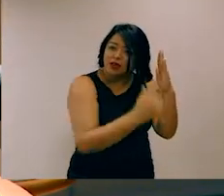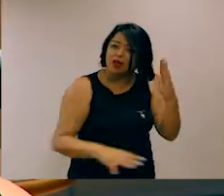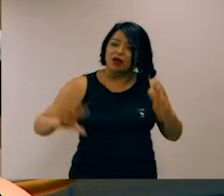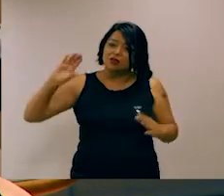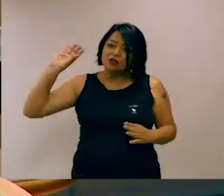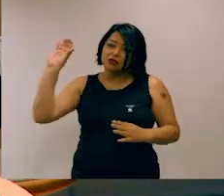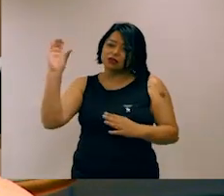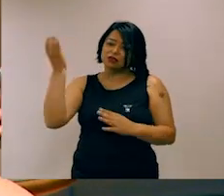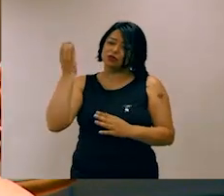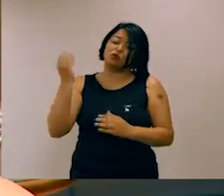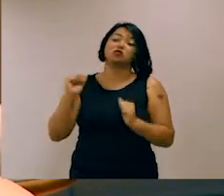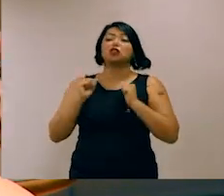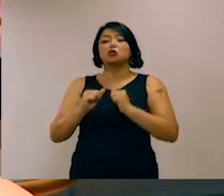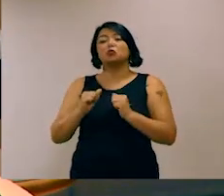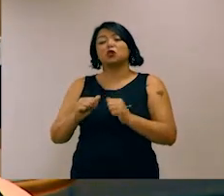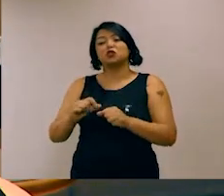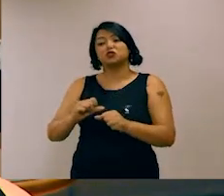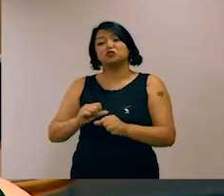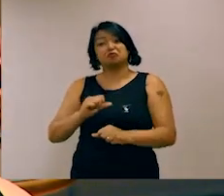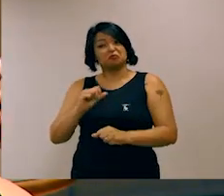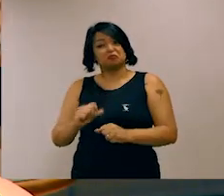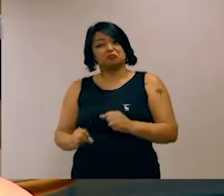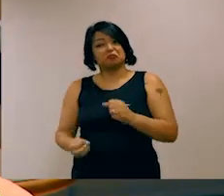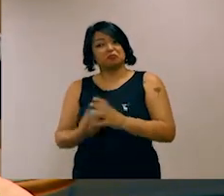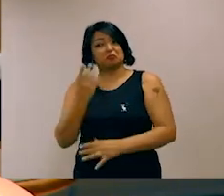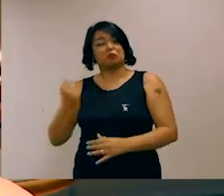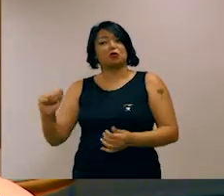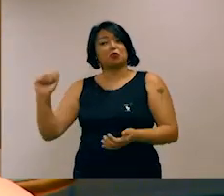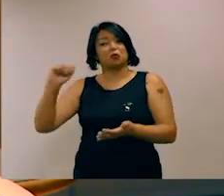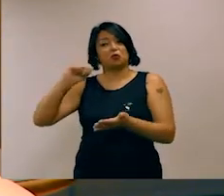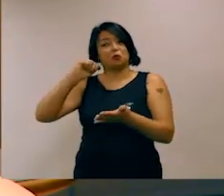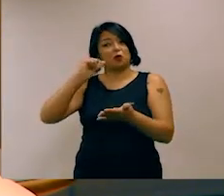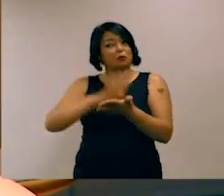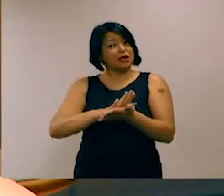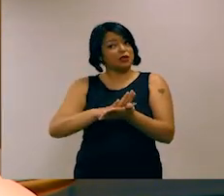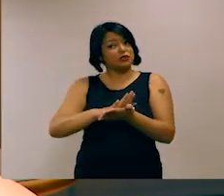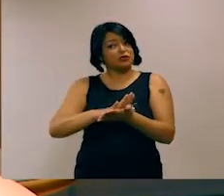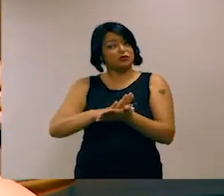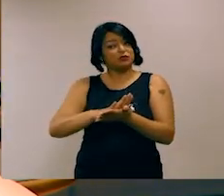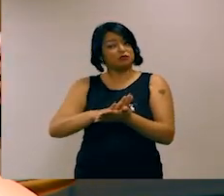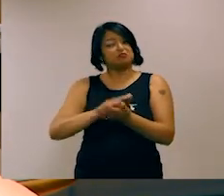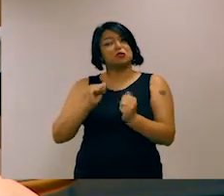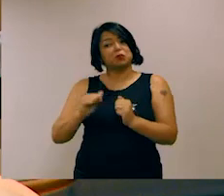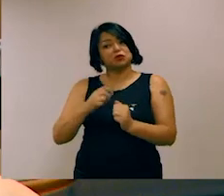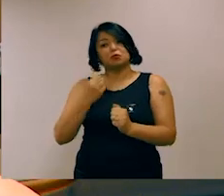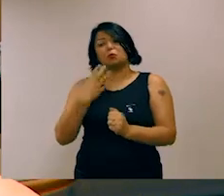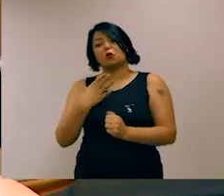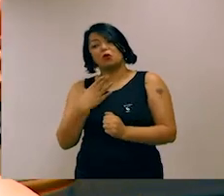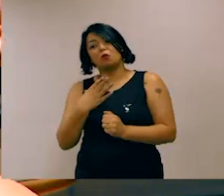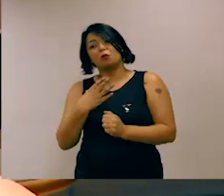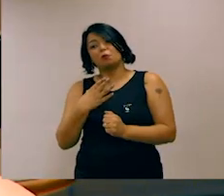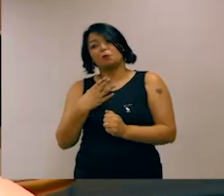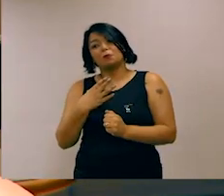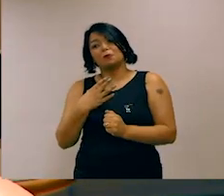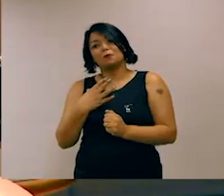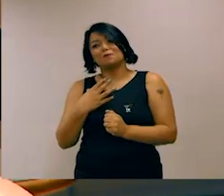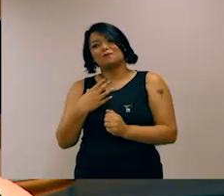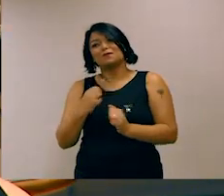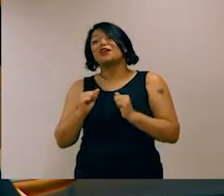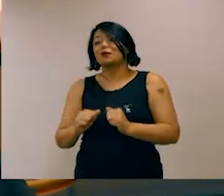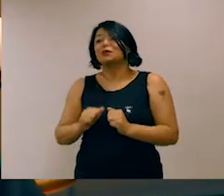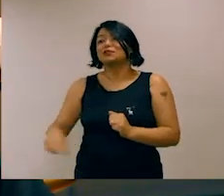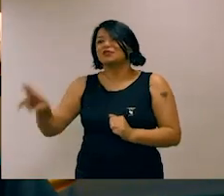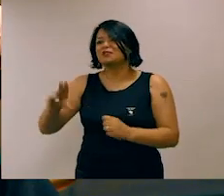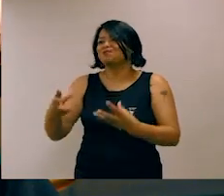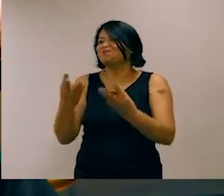need to implement it for thousands, hundreds of thousands of students in many other systems in